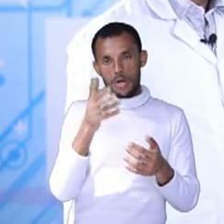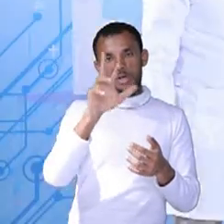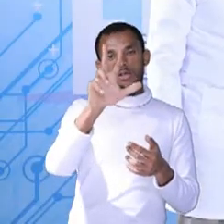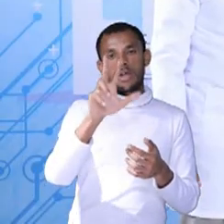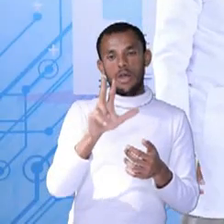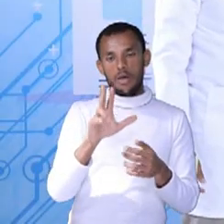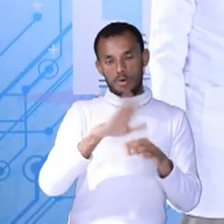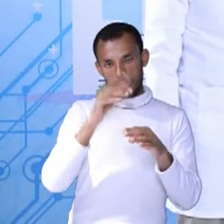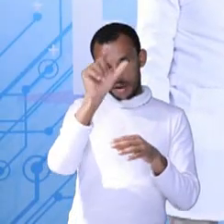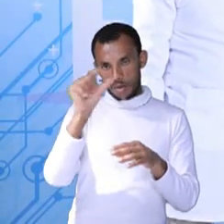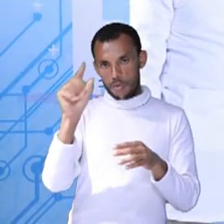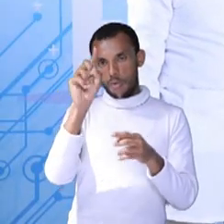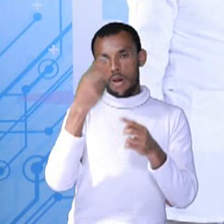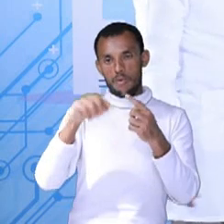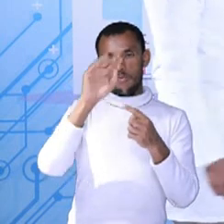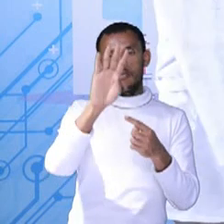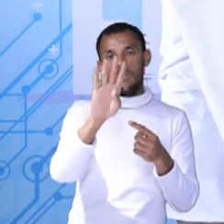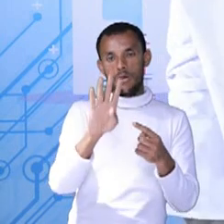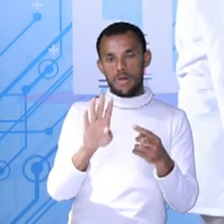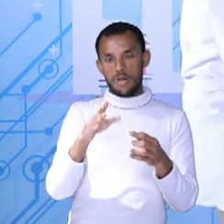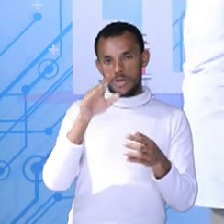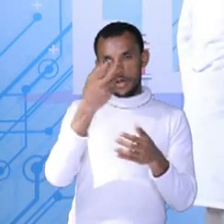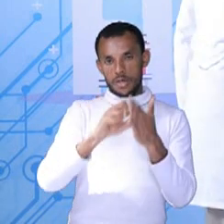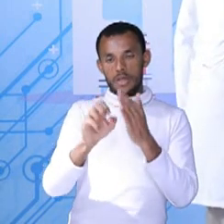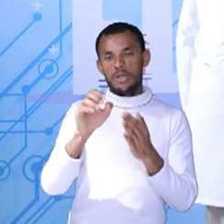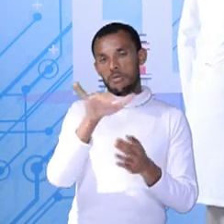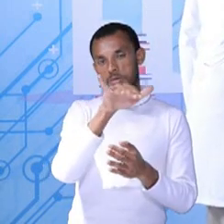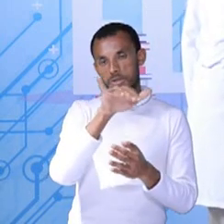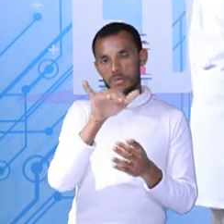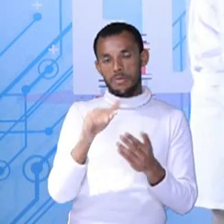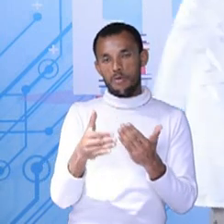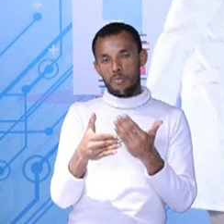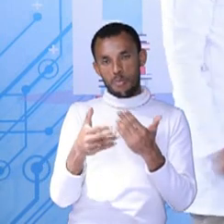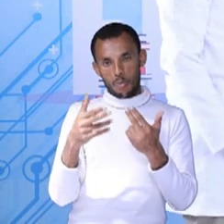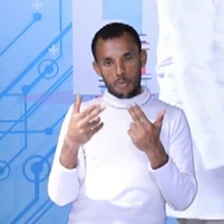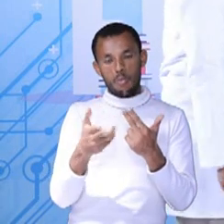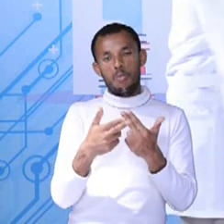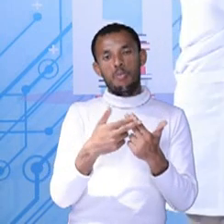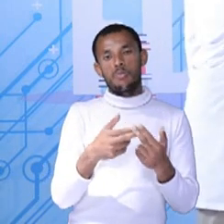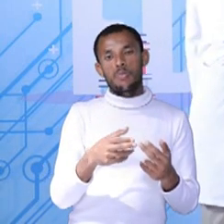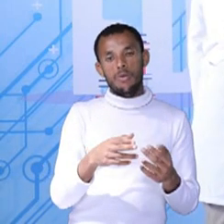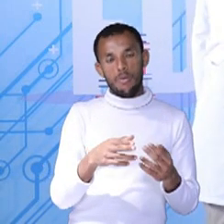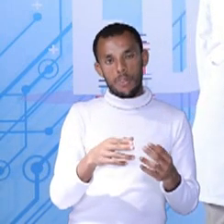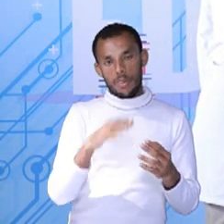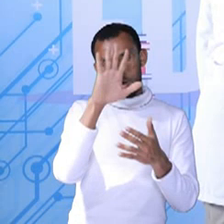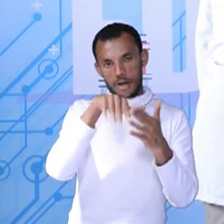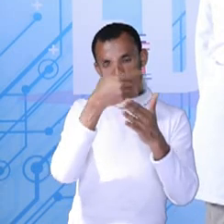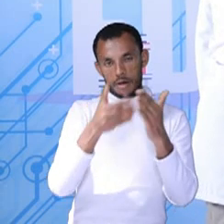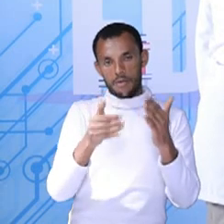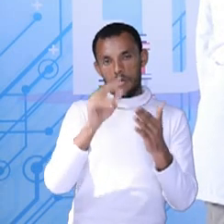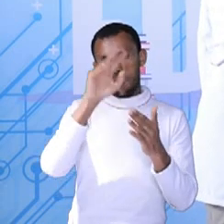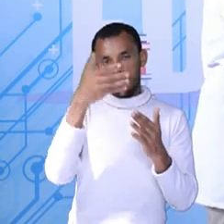3 on the interval 1 up to 4. So the result will be simply first put 4 on this. You have 4 cubed over